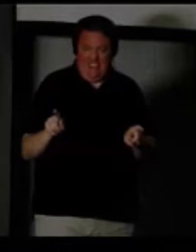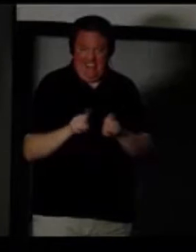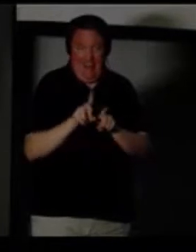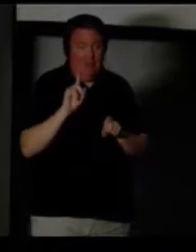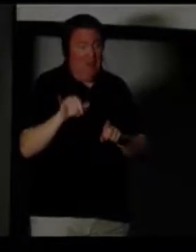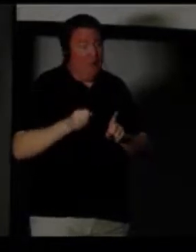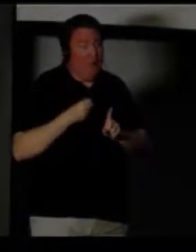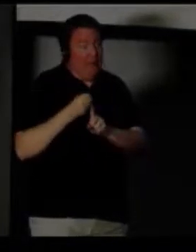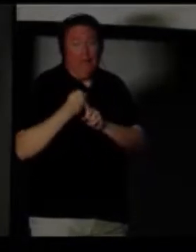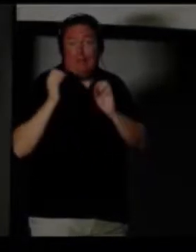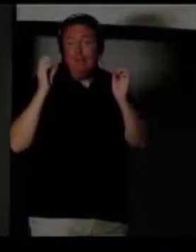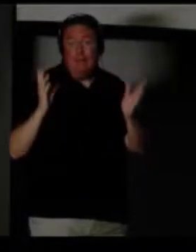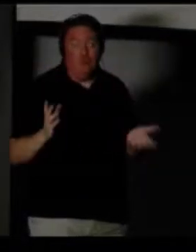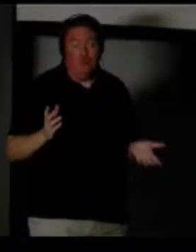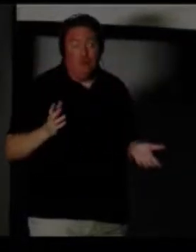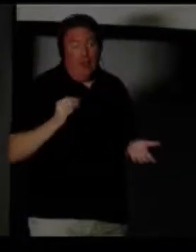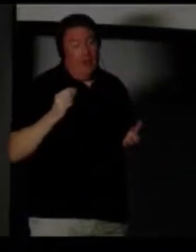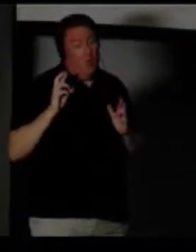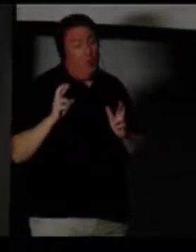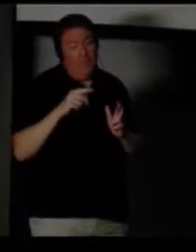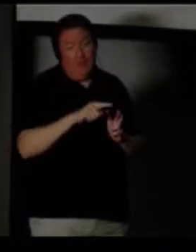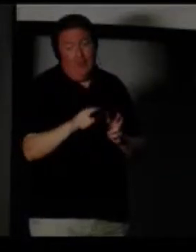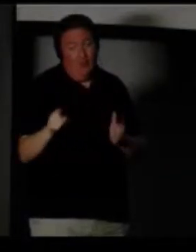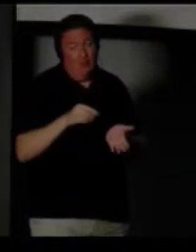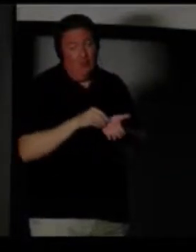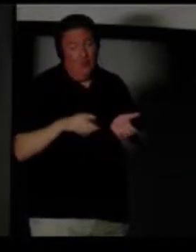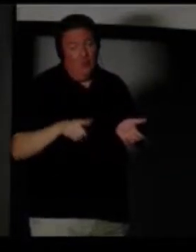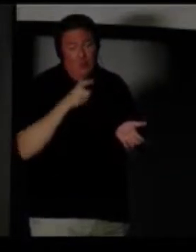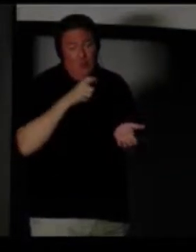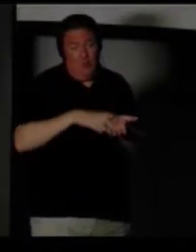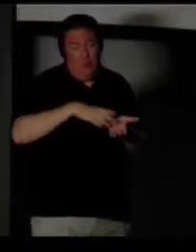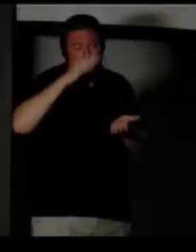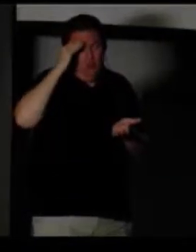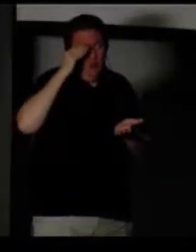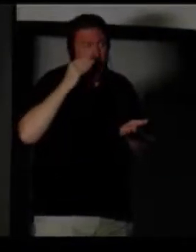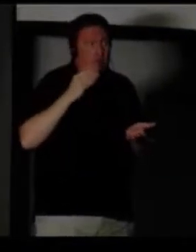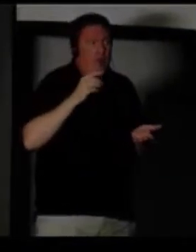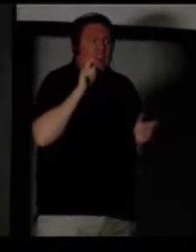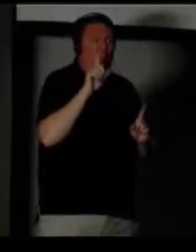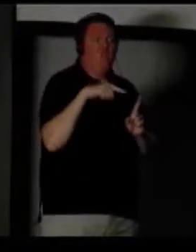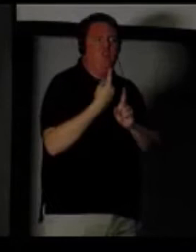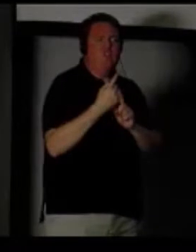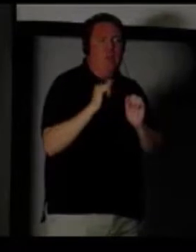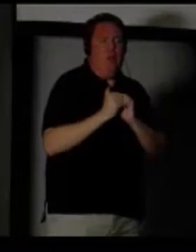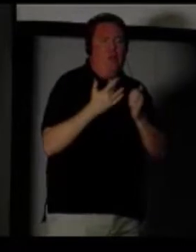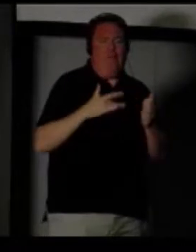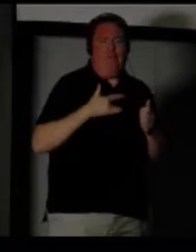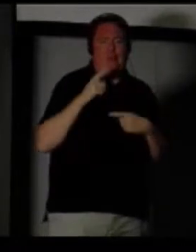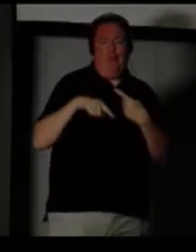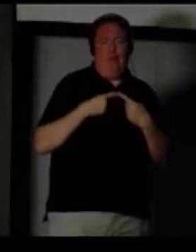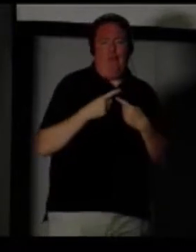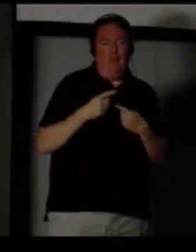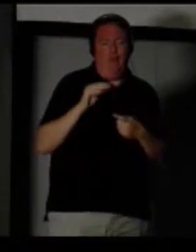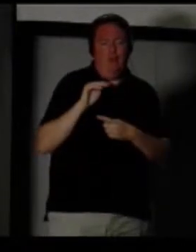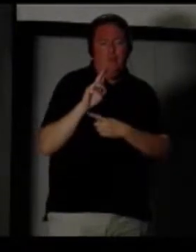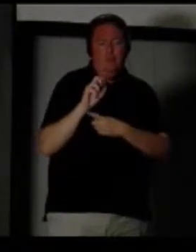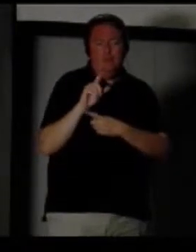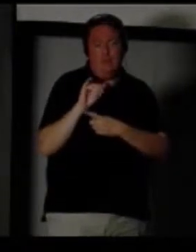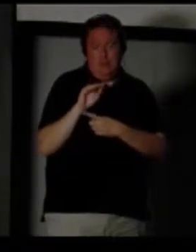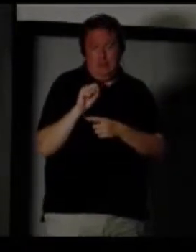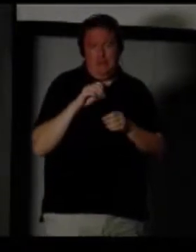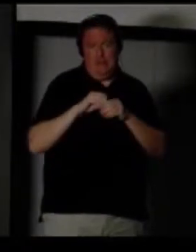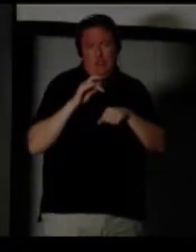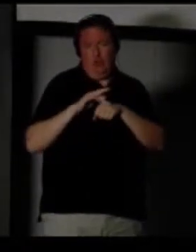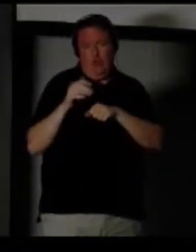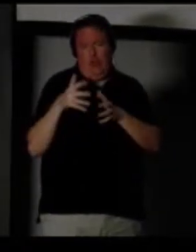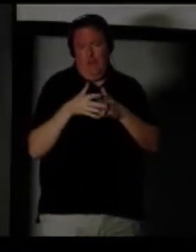on that teacher, we hope on the students, not only about the way they feel about Muslims in America, in early